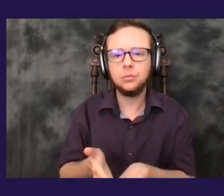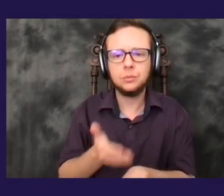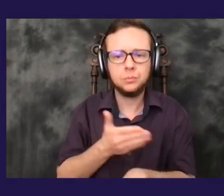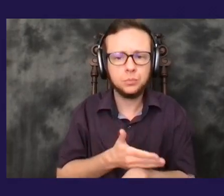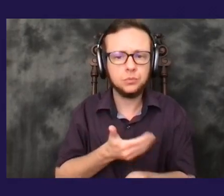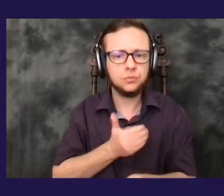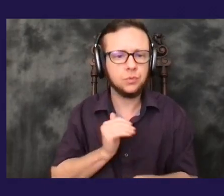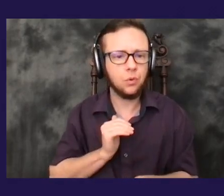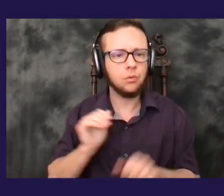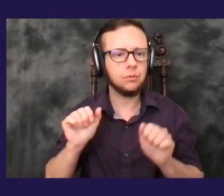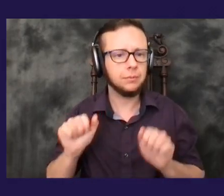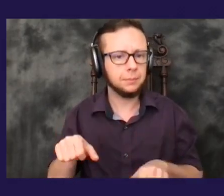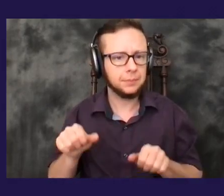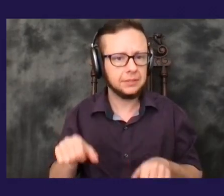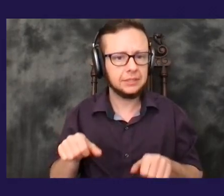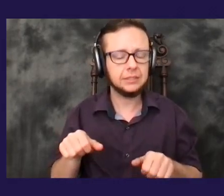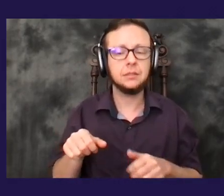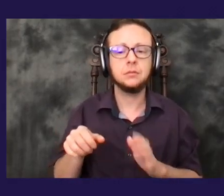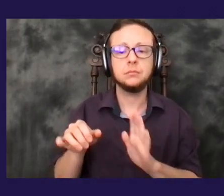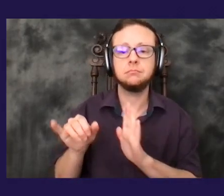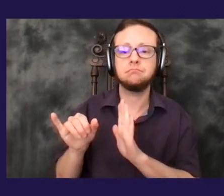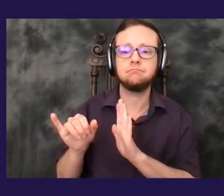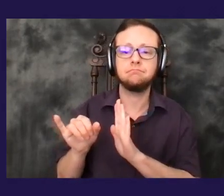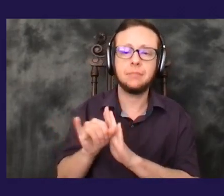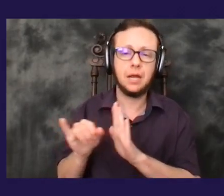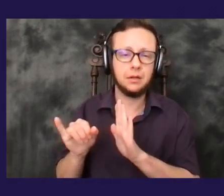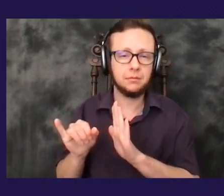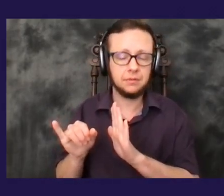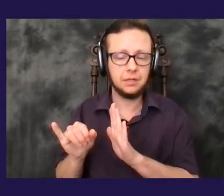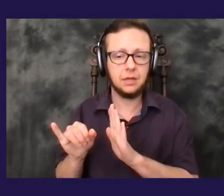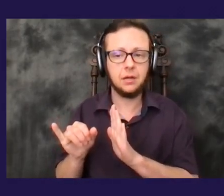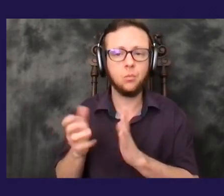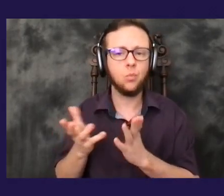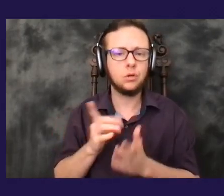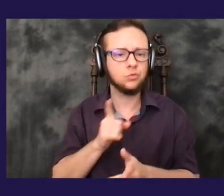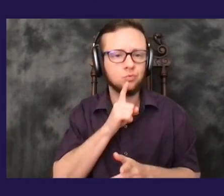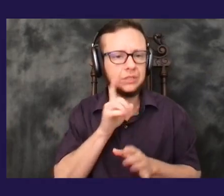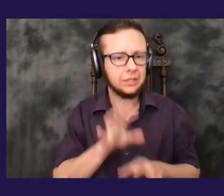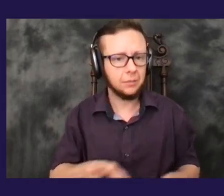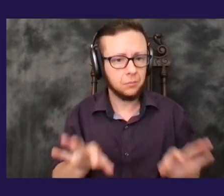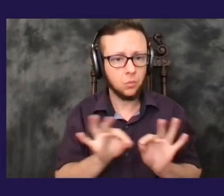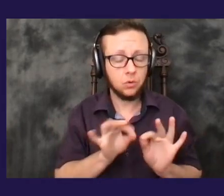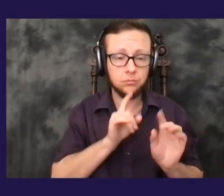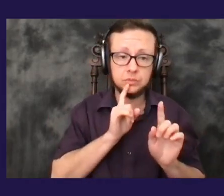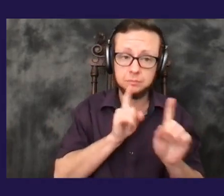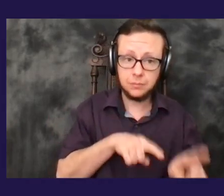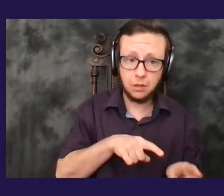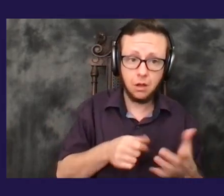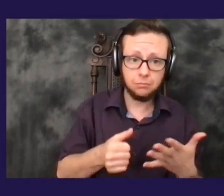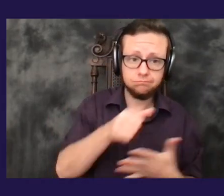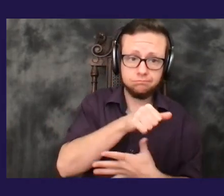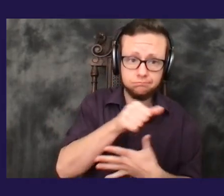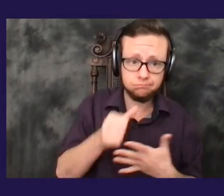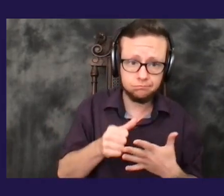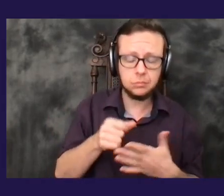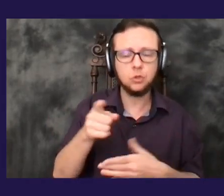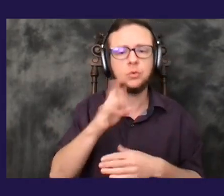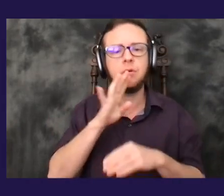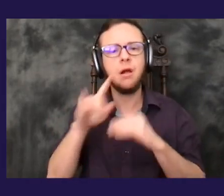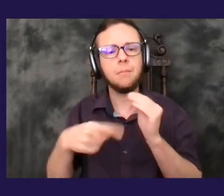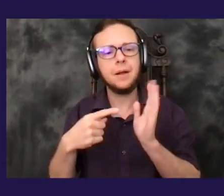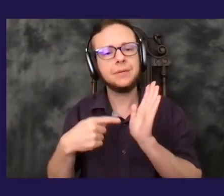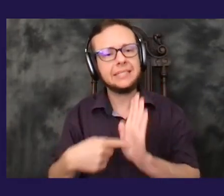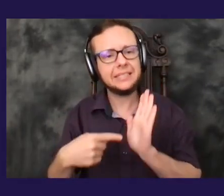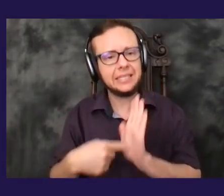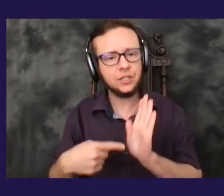ability to identify what is really important to respond to? And you were talking about indicators. Is